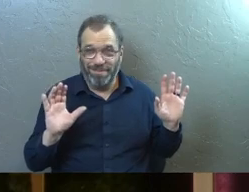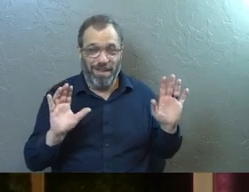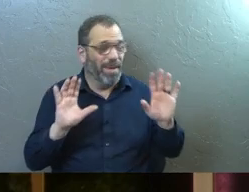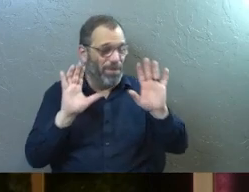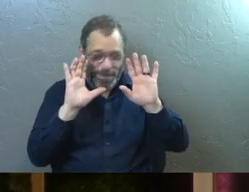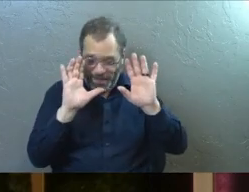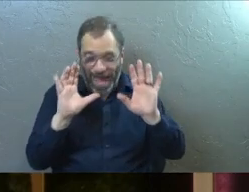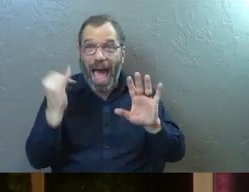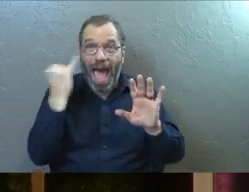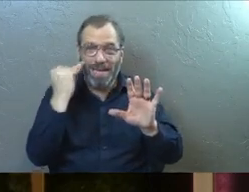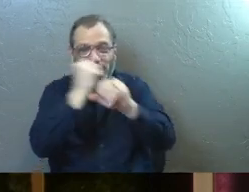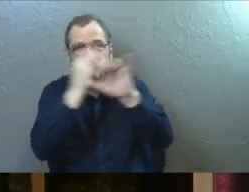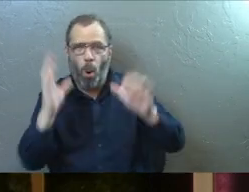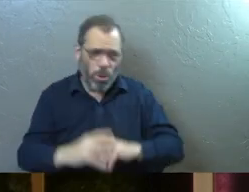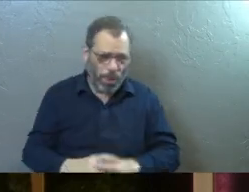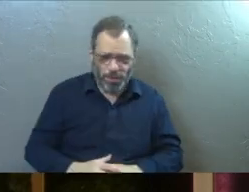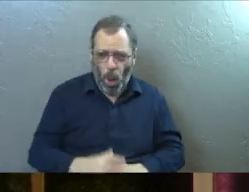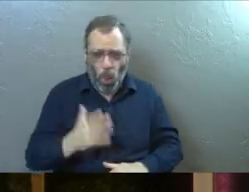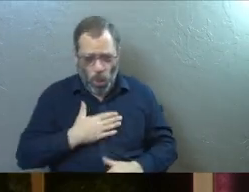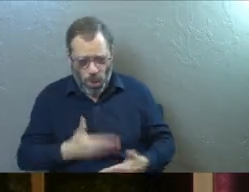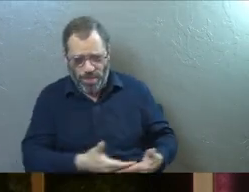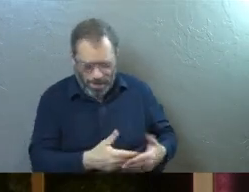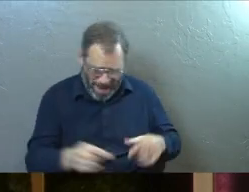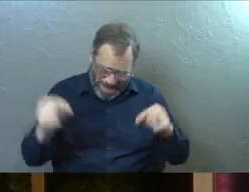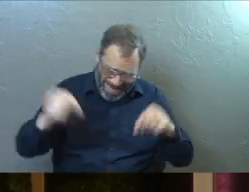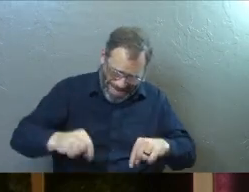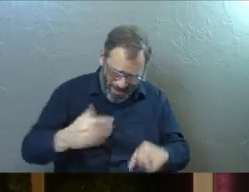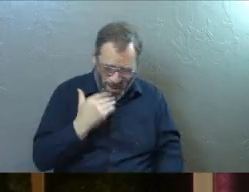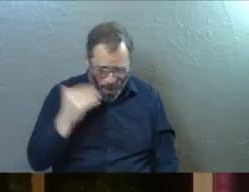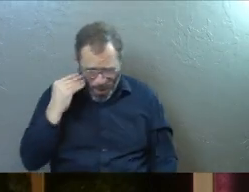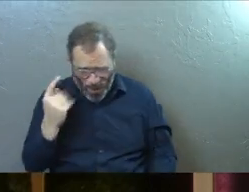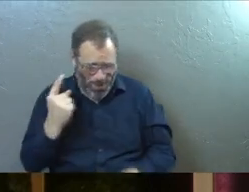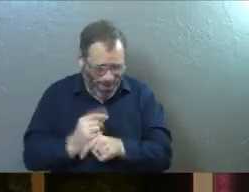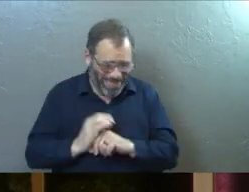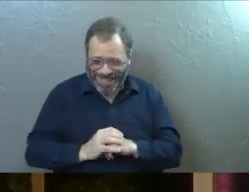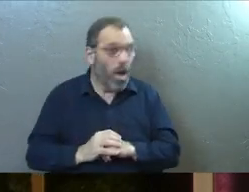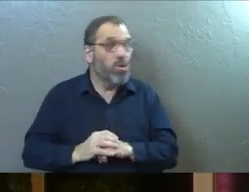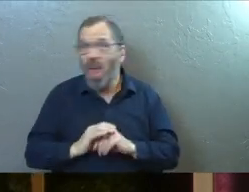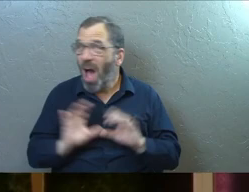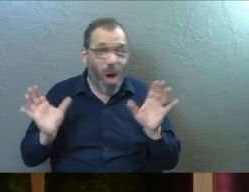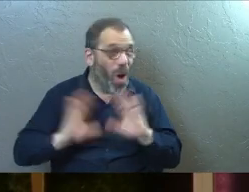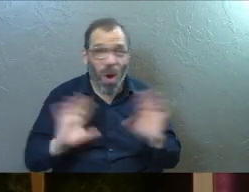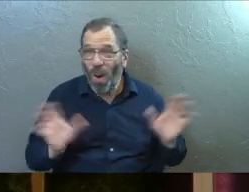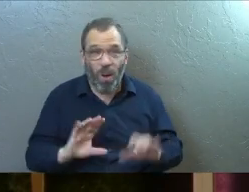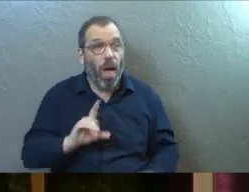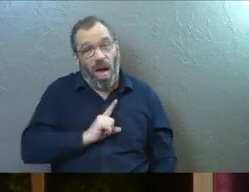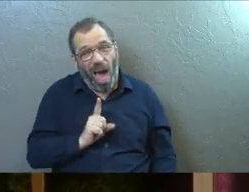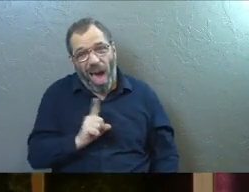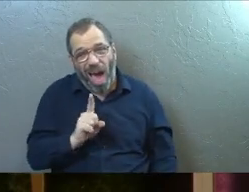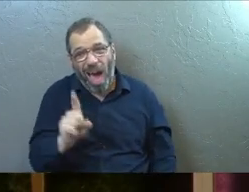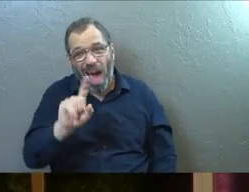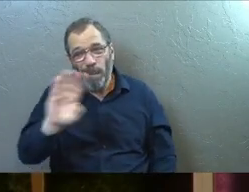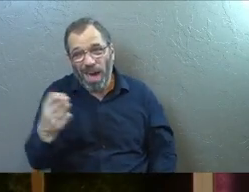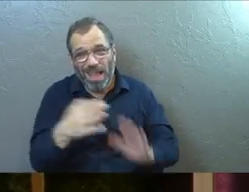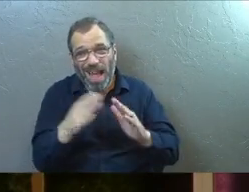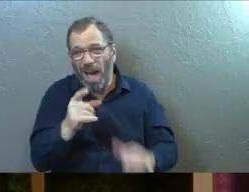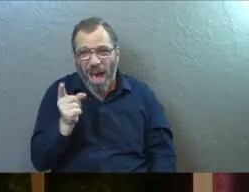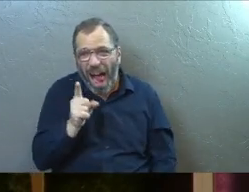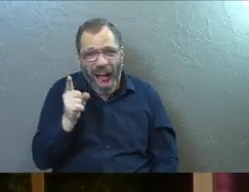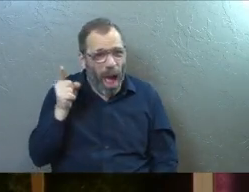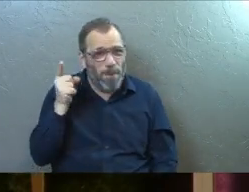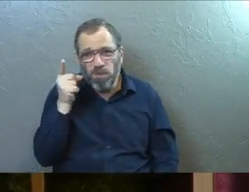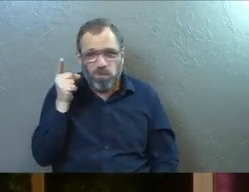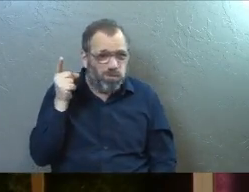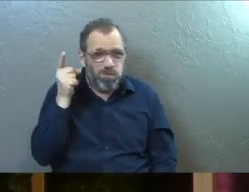Because this is how I imagine it. They'll be like, well, at least we'll get to have the baby here at home, right? No. We have to go all the way to Bethlehem, which is like super